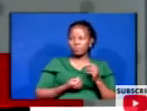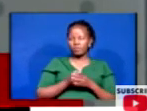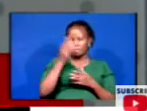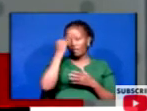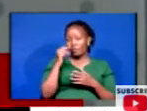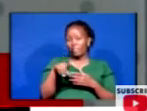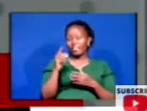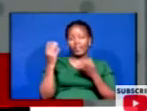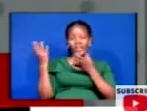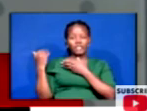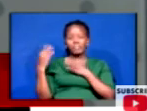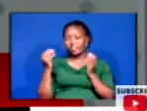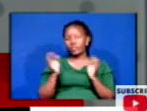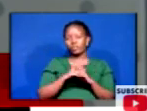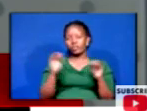expected. So